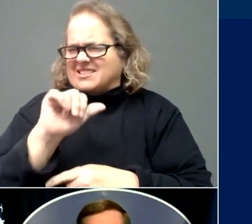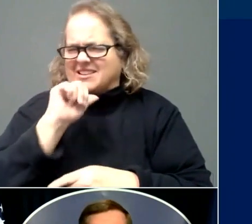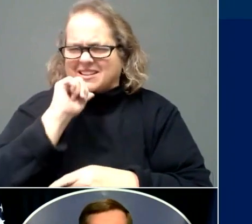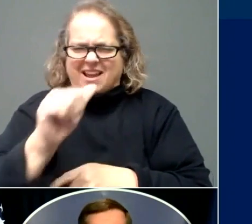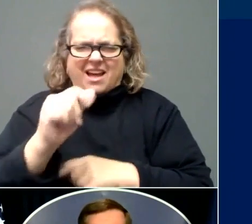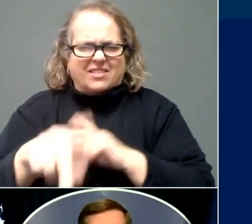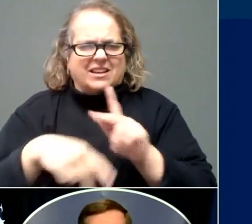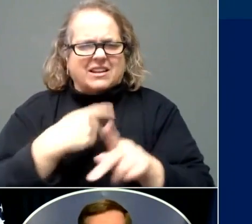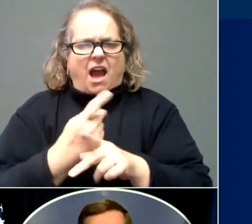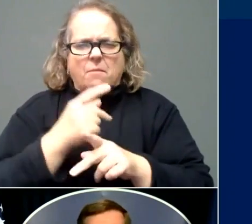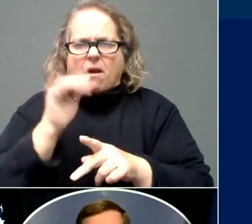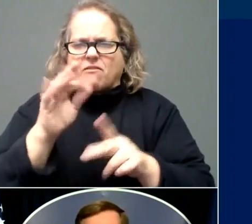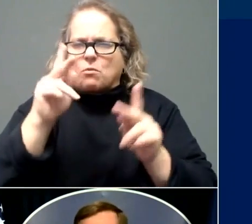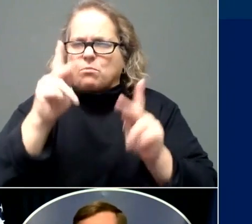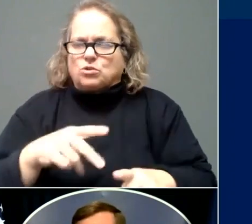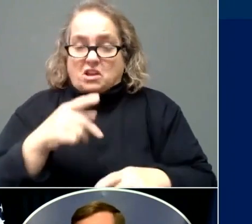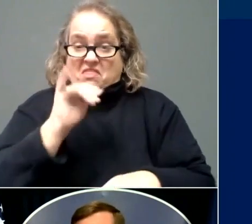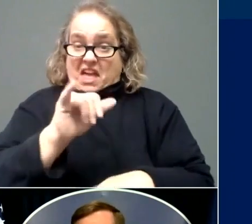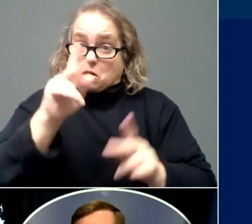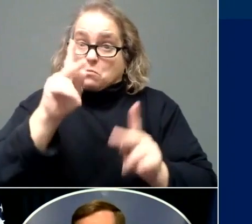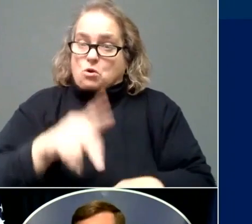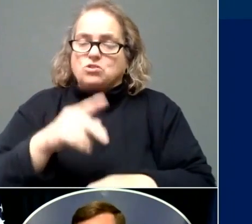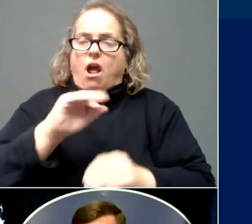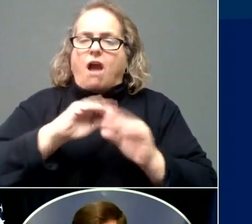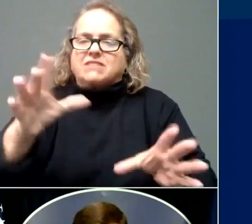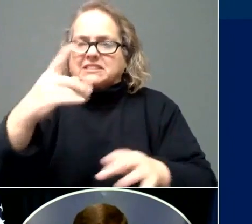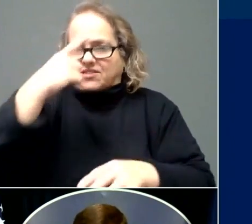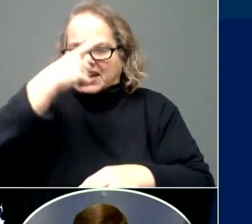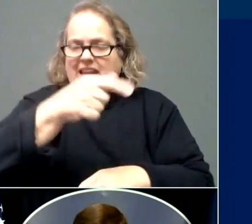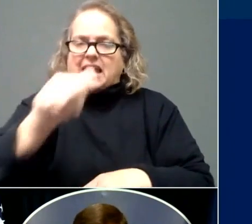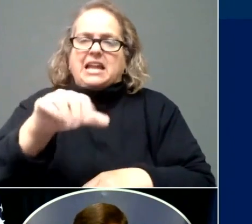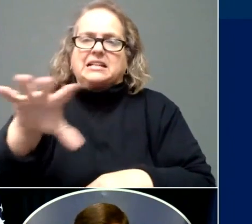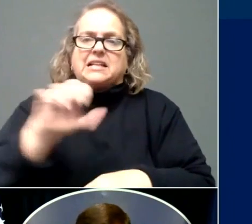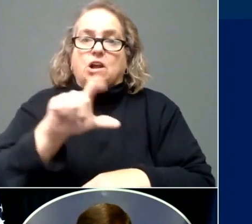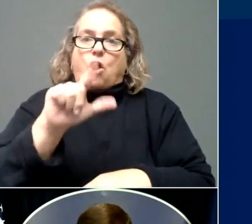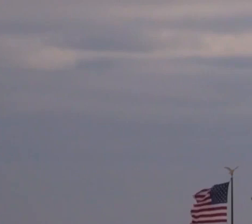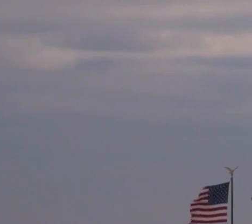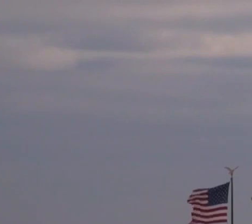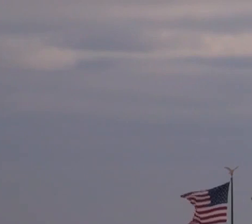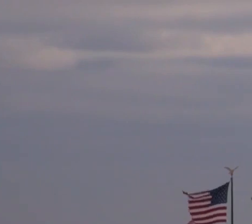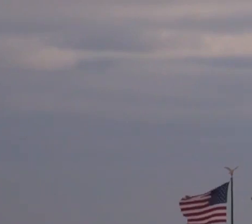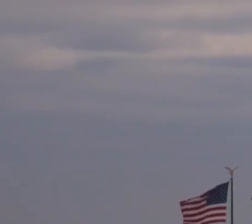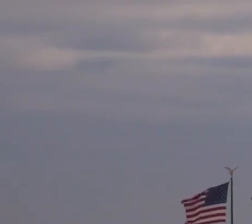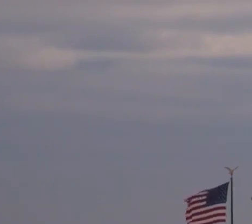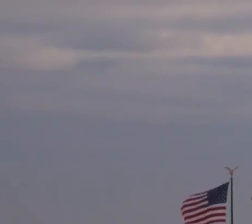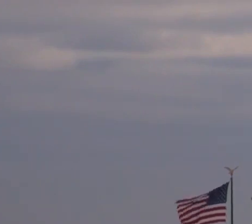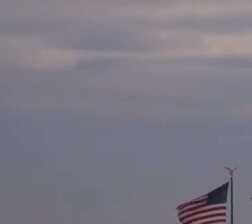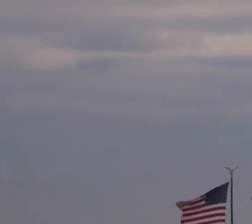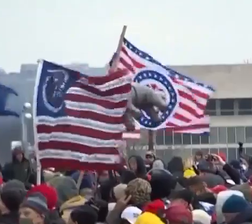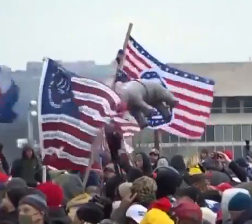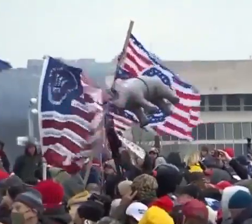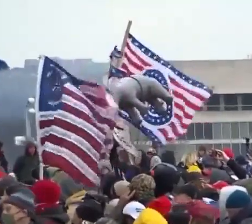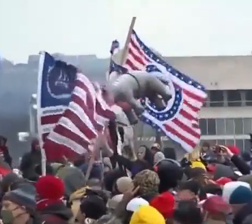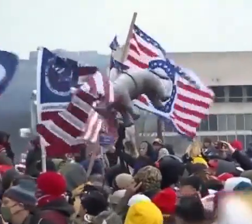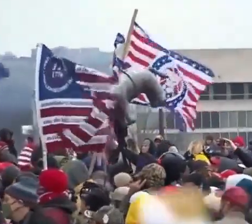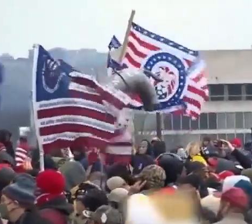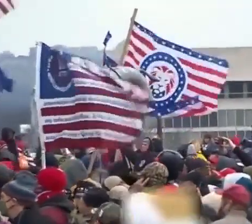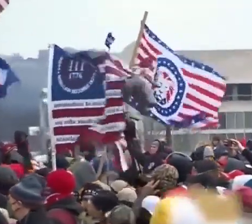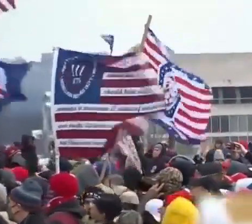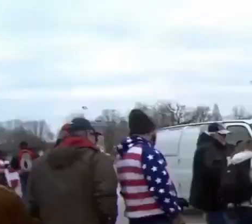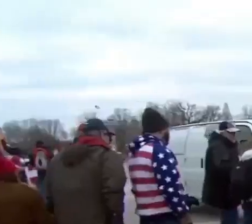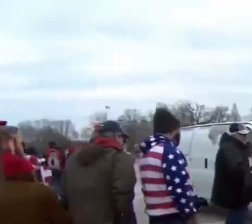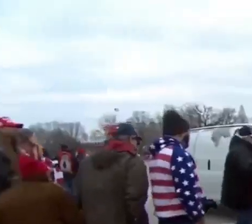the law into their own hands and bully and intimidate other individuals. This comes as the FBI issued a warning